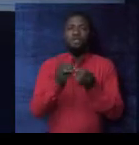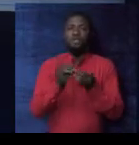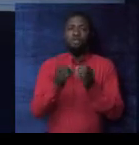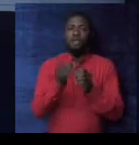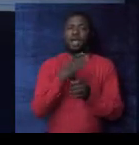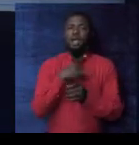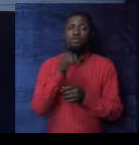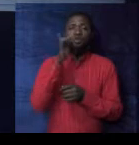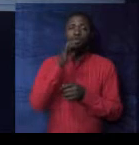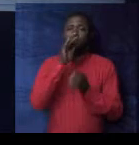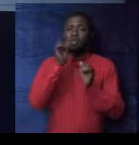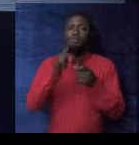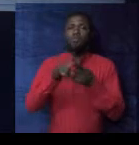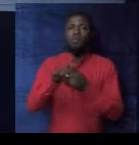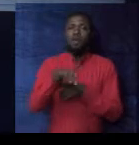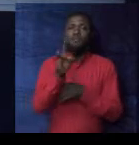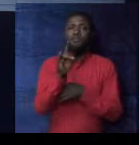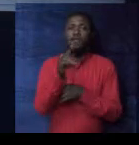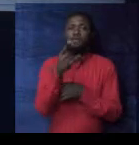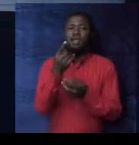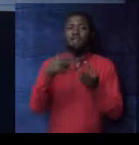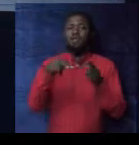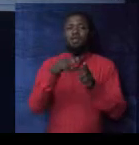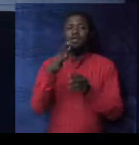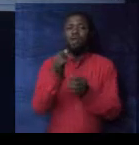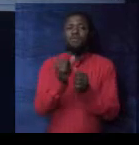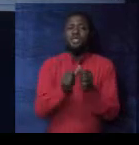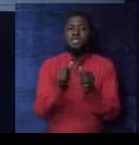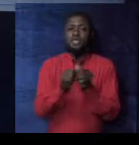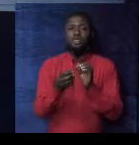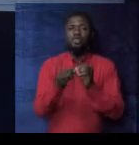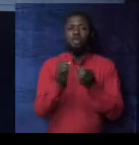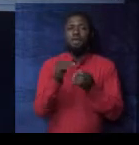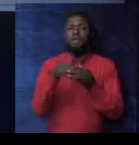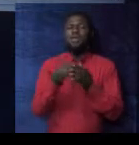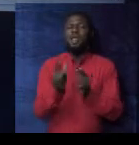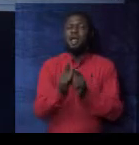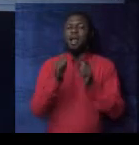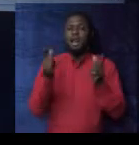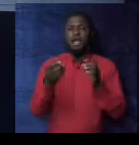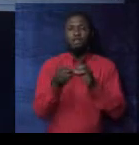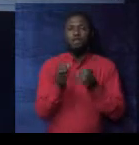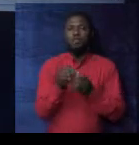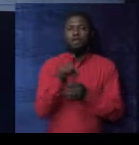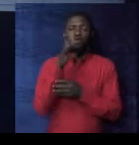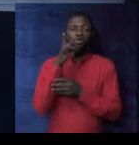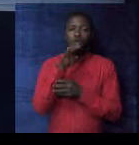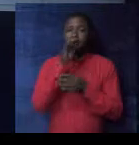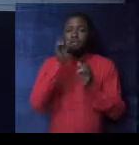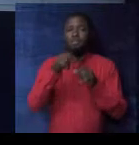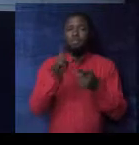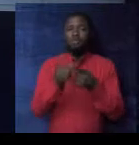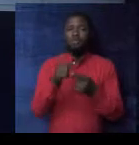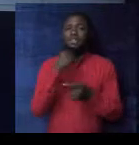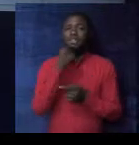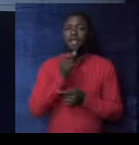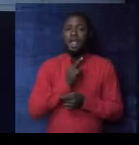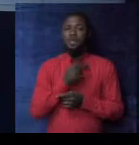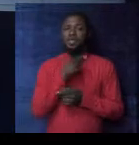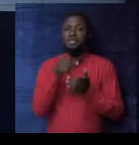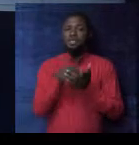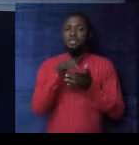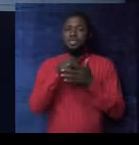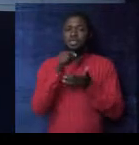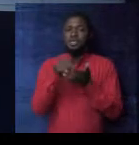digits, and then you should be able to find the value of each digit, especially in large numbers. You should be able to tell us, okay,